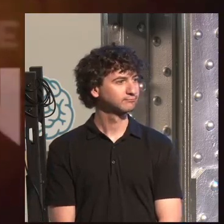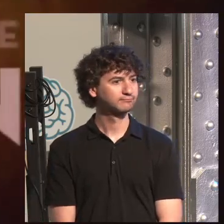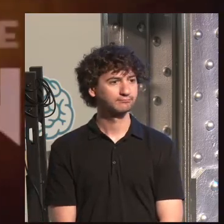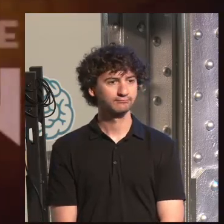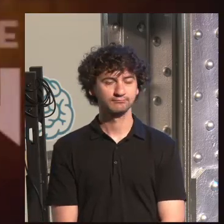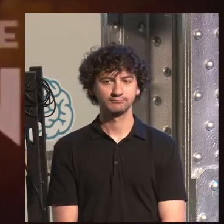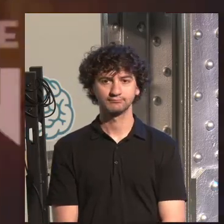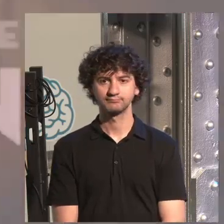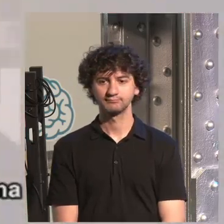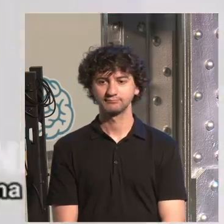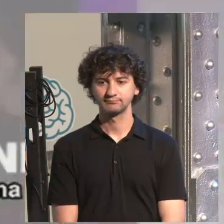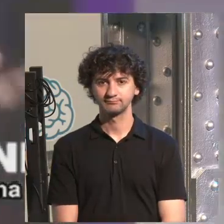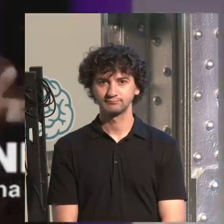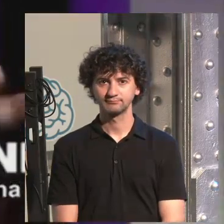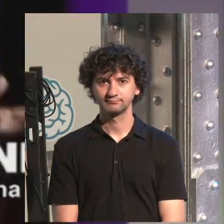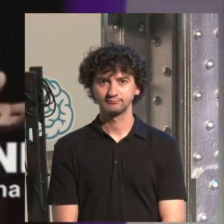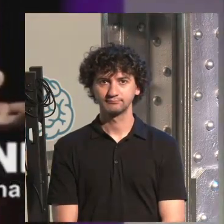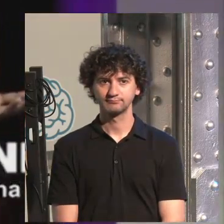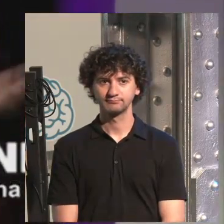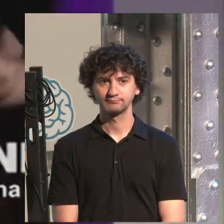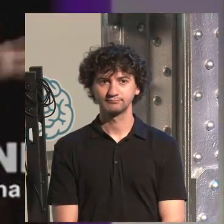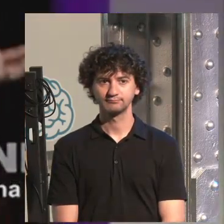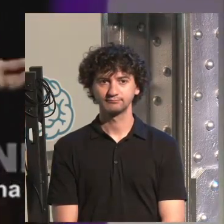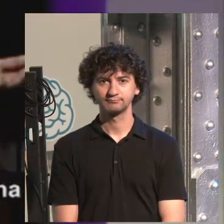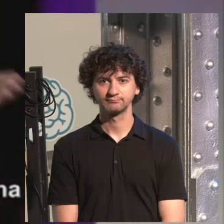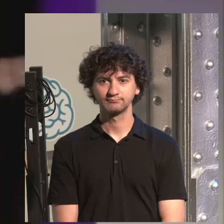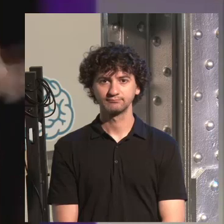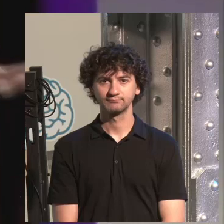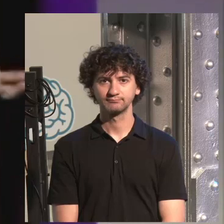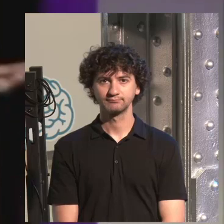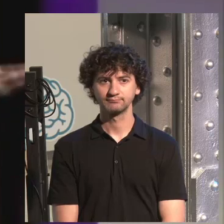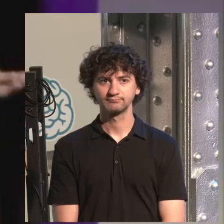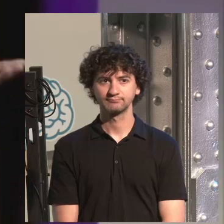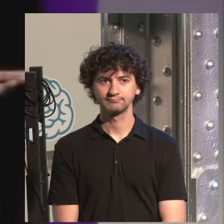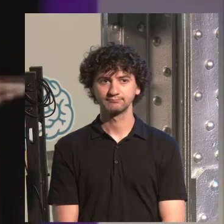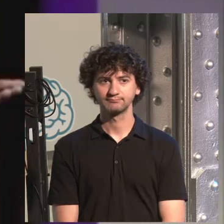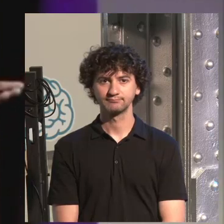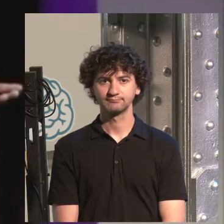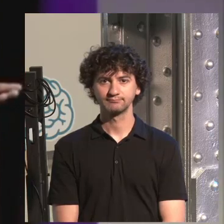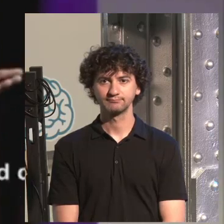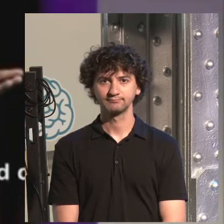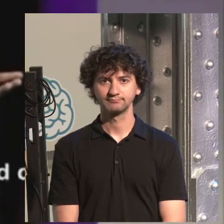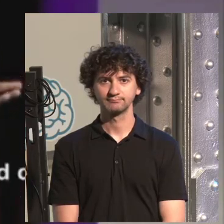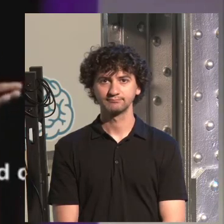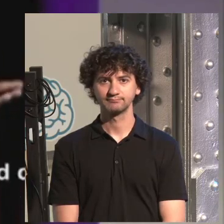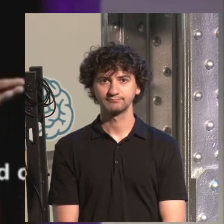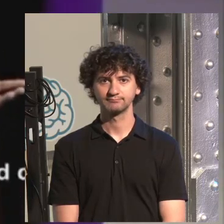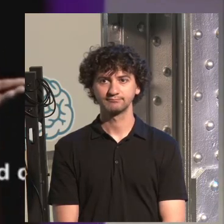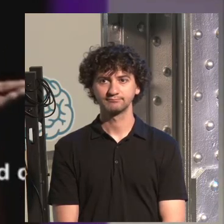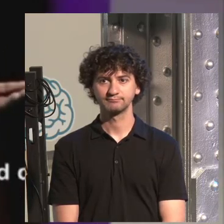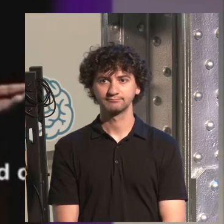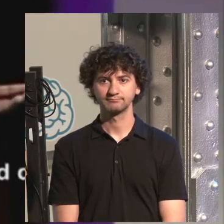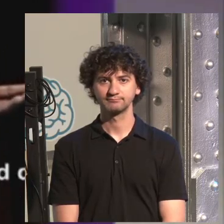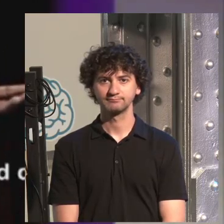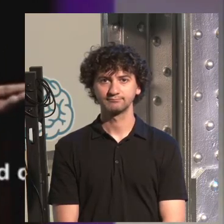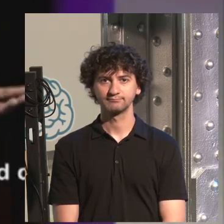object is all about. But here is this massive jelly you can hold in the palm of your hand, and it can contemplate